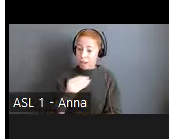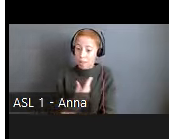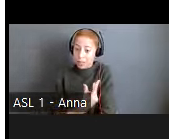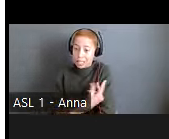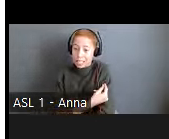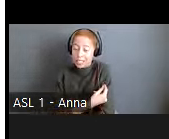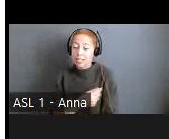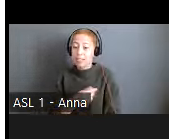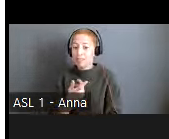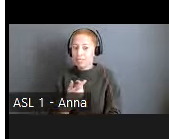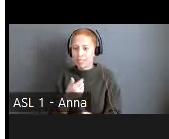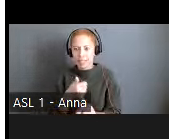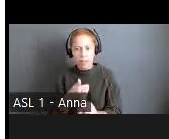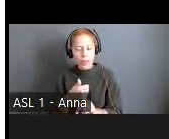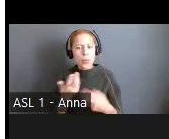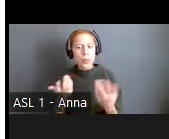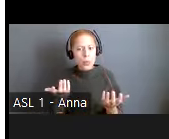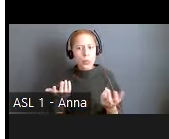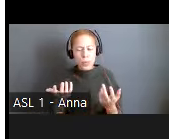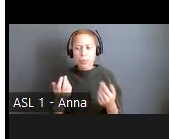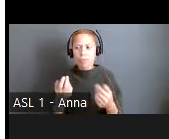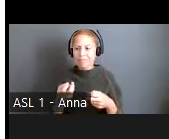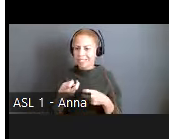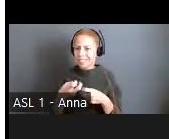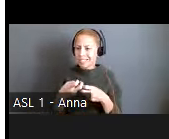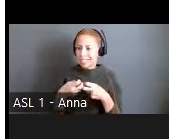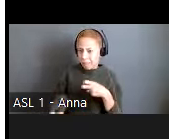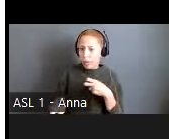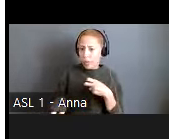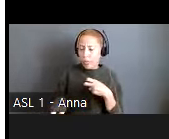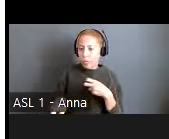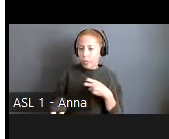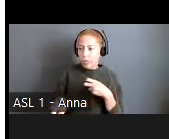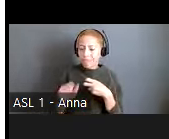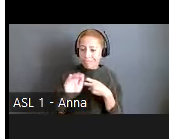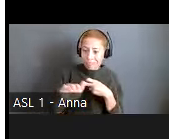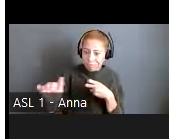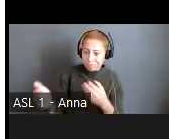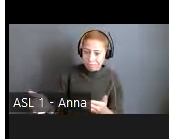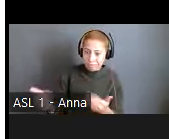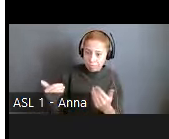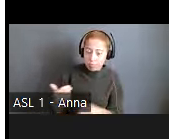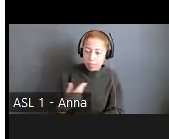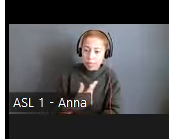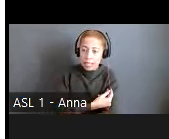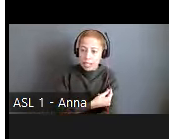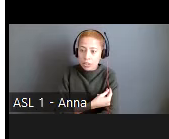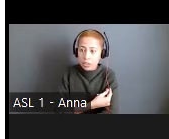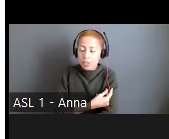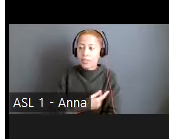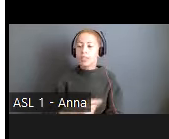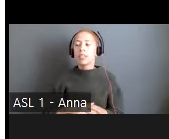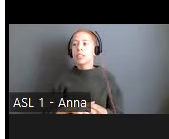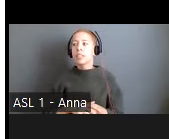incredibly difficult when it comes to getting people vaccinated and even trying to